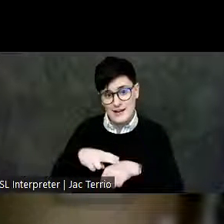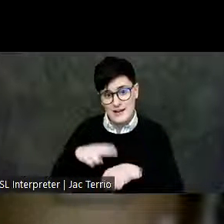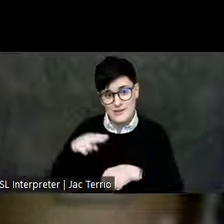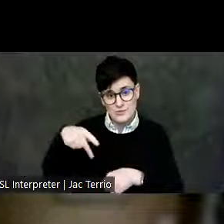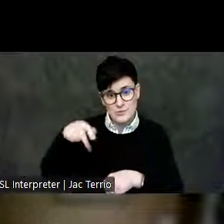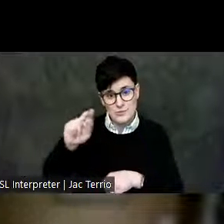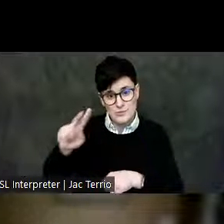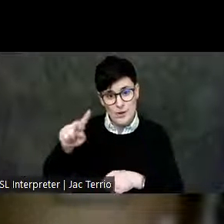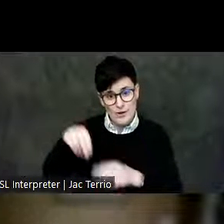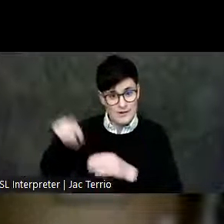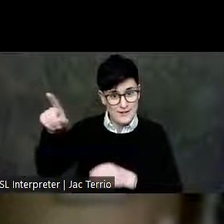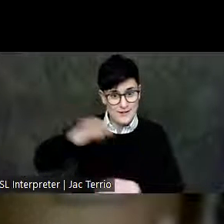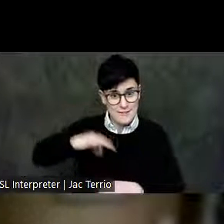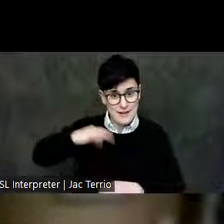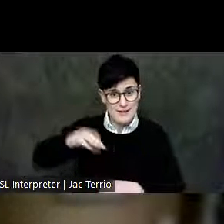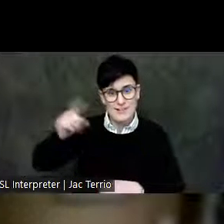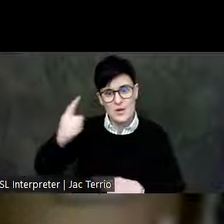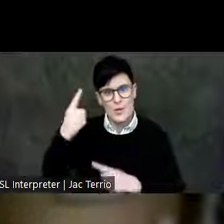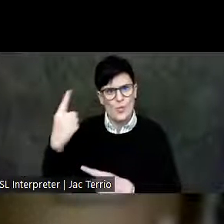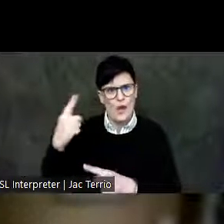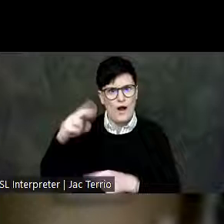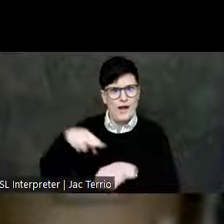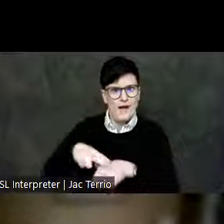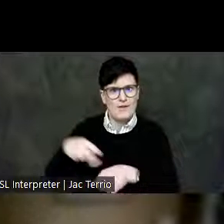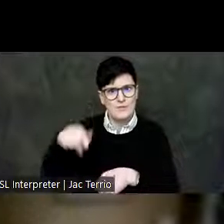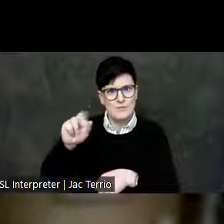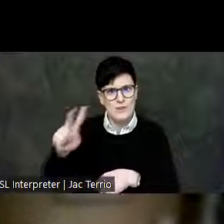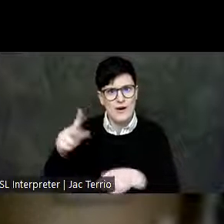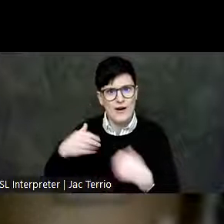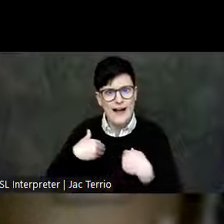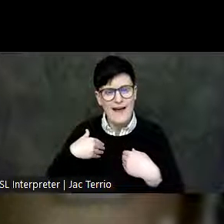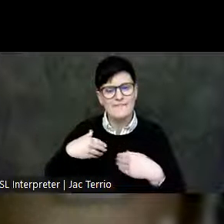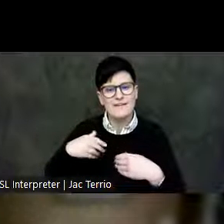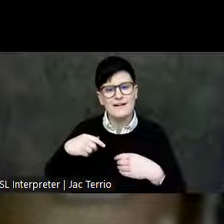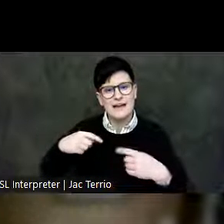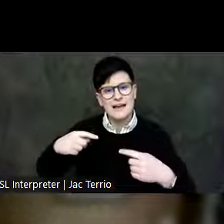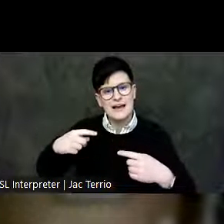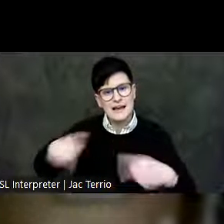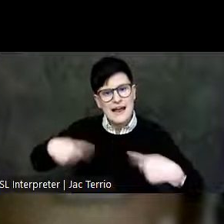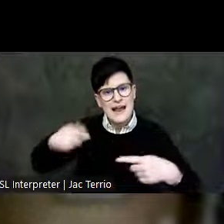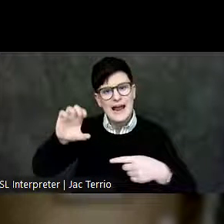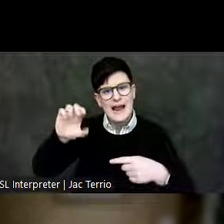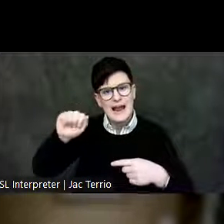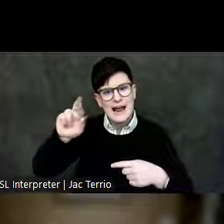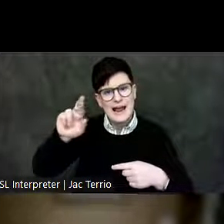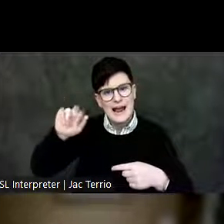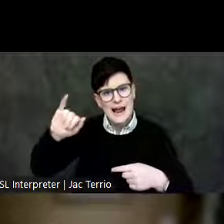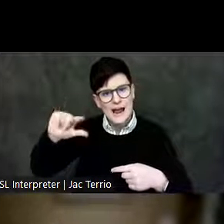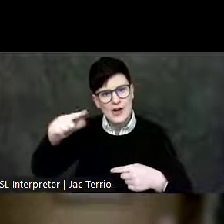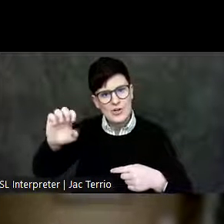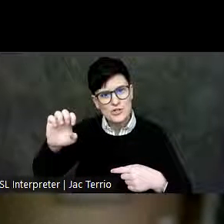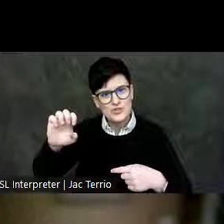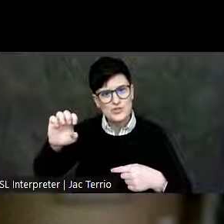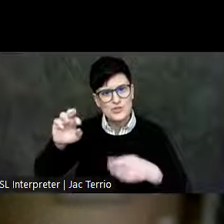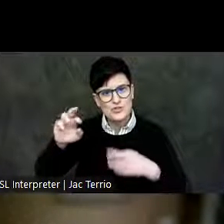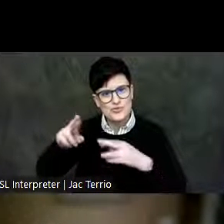They're the only national park that has carriage roads, and so those are all like gravel roads. Most people use